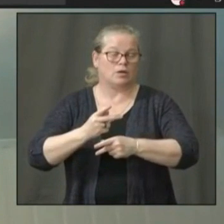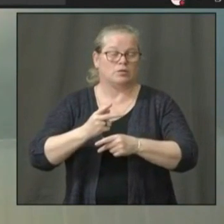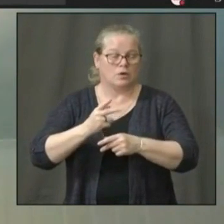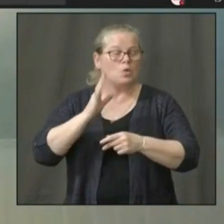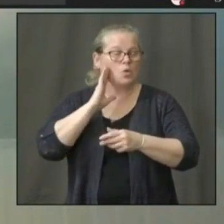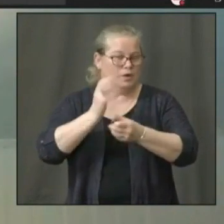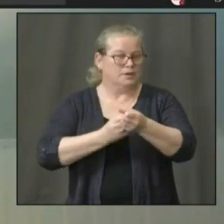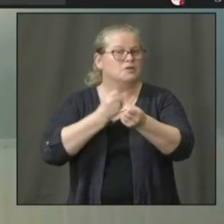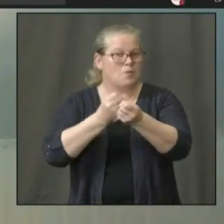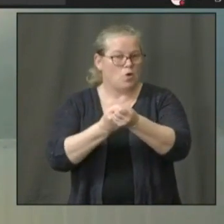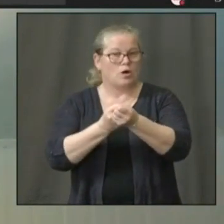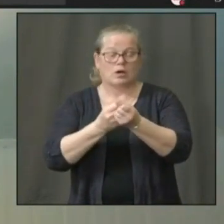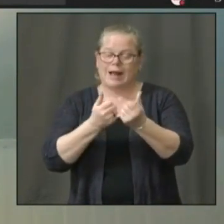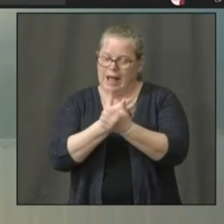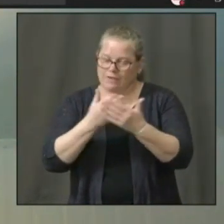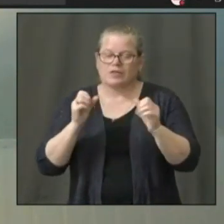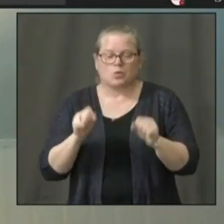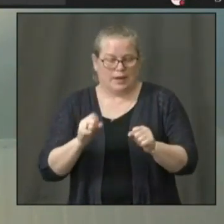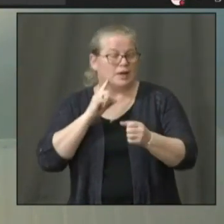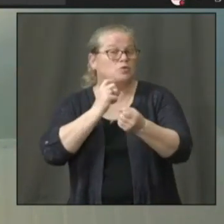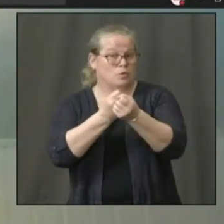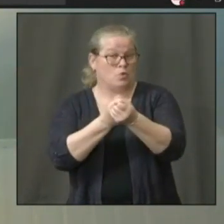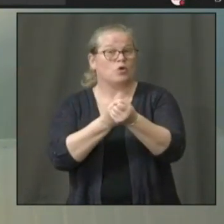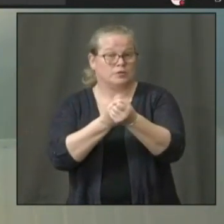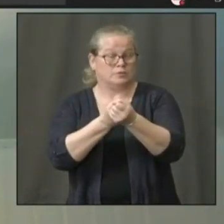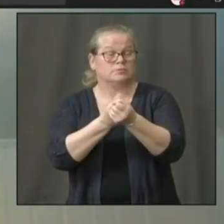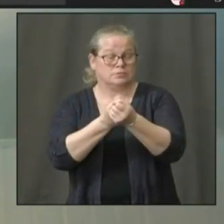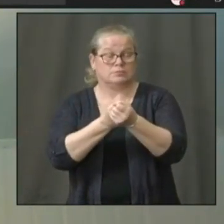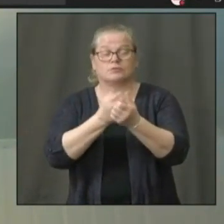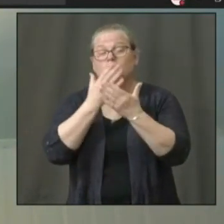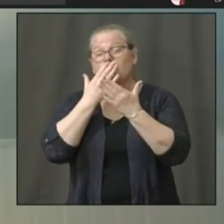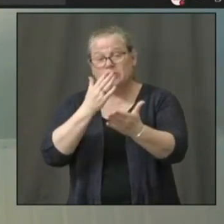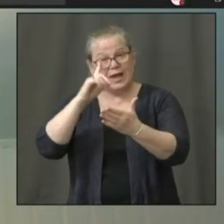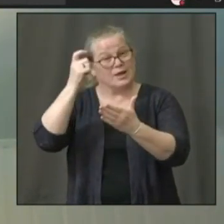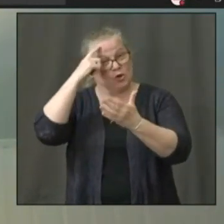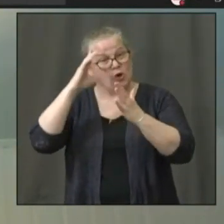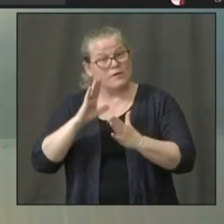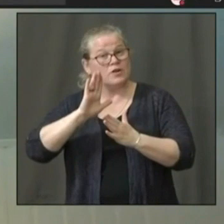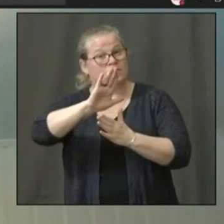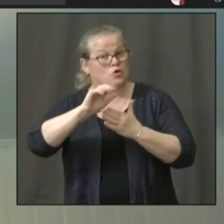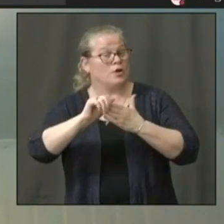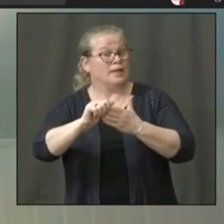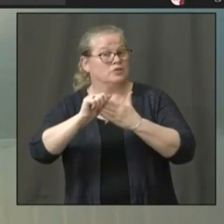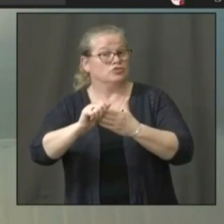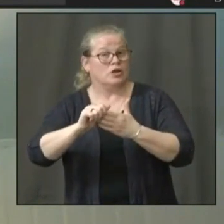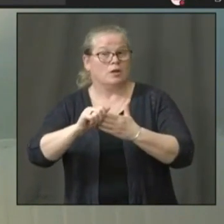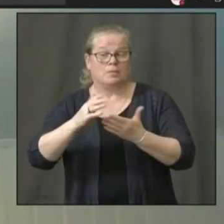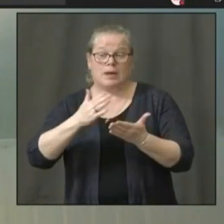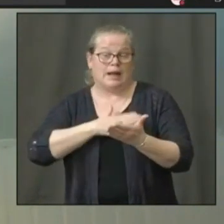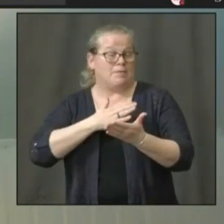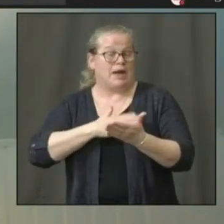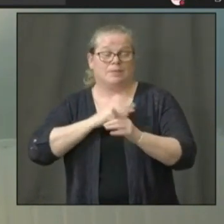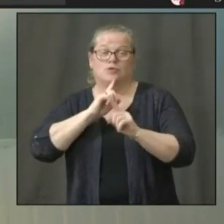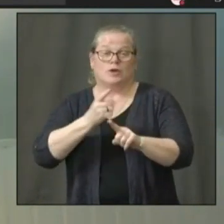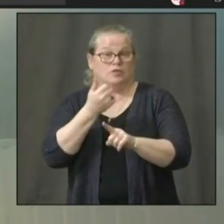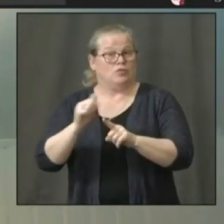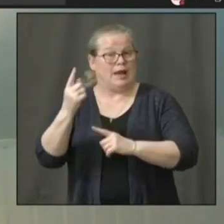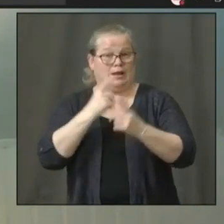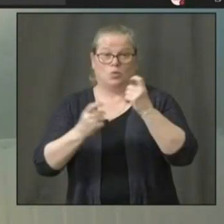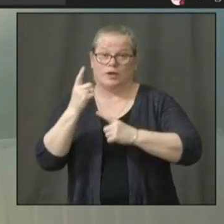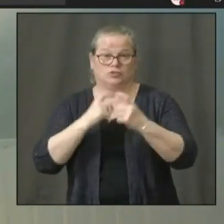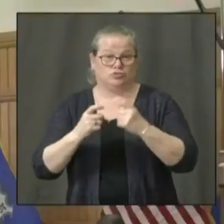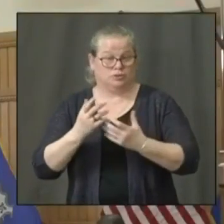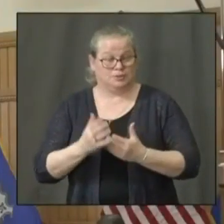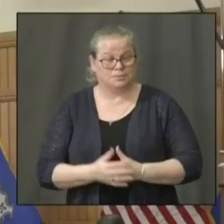We also do all we can to support them. So again, thank you, Governor, for your leadership, and I'm happy to answer questions at the